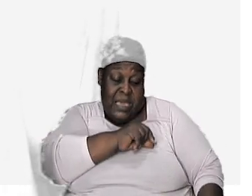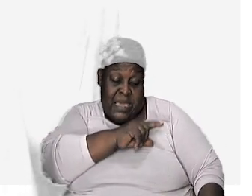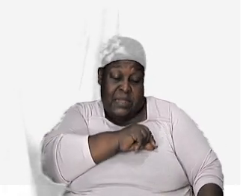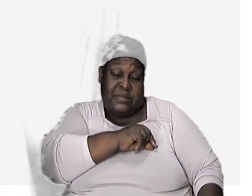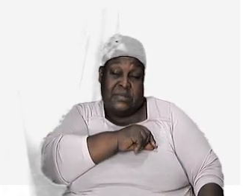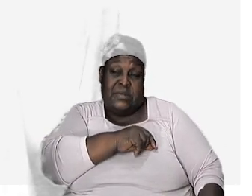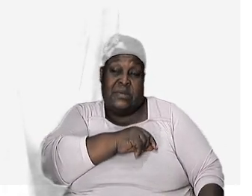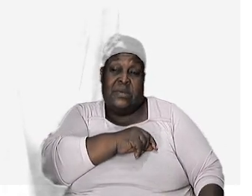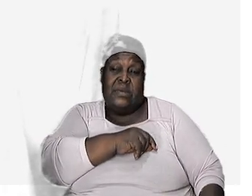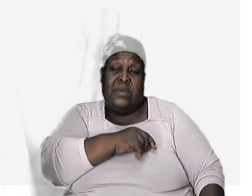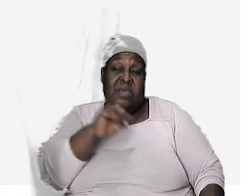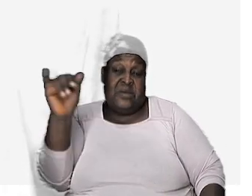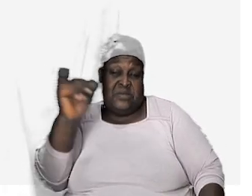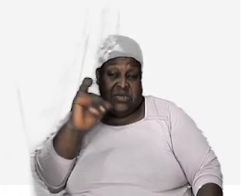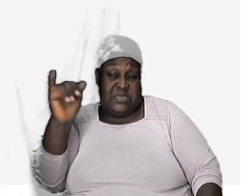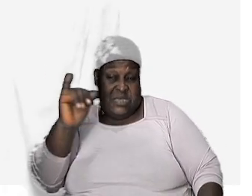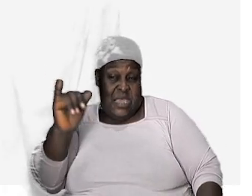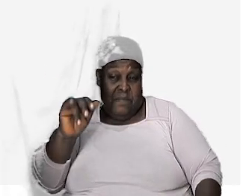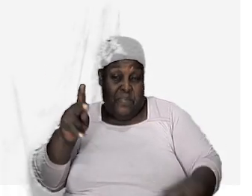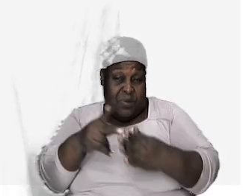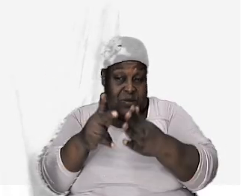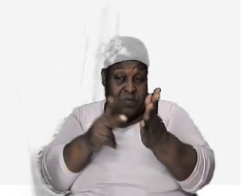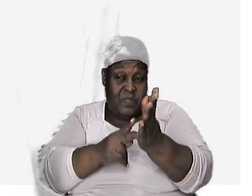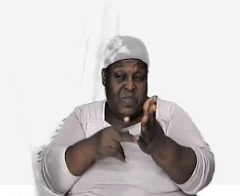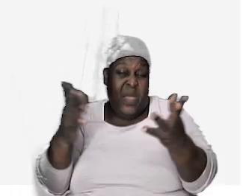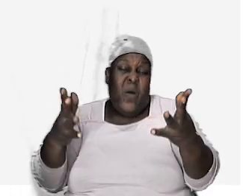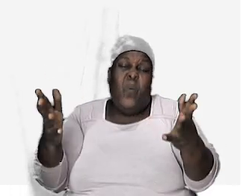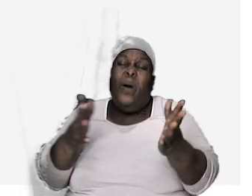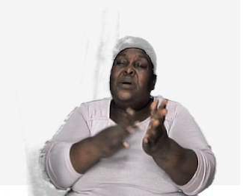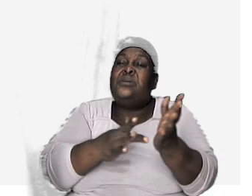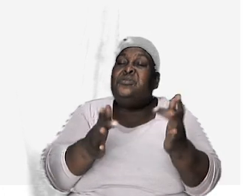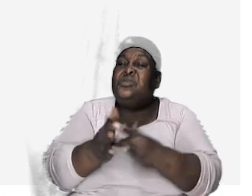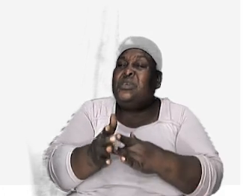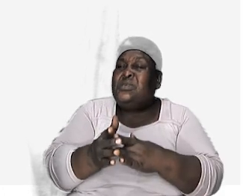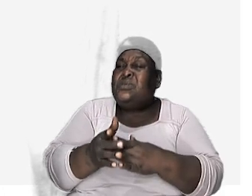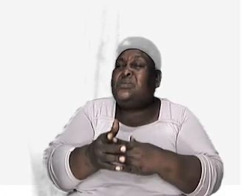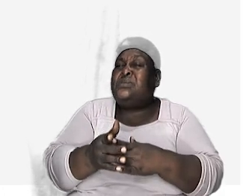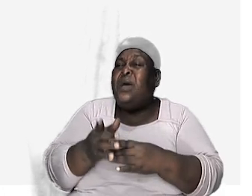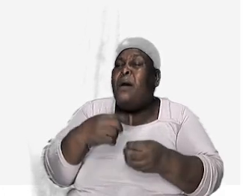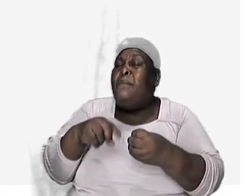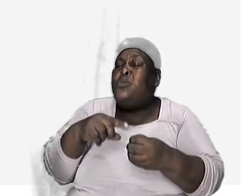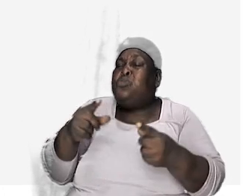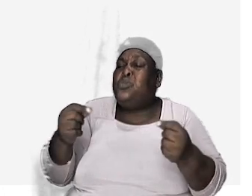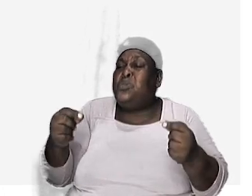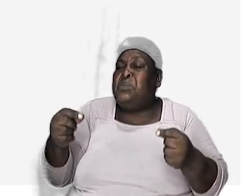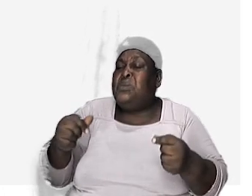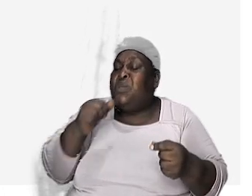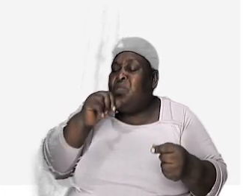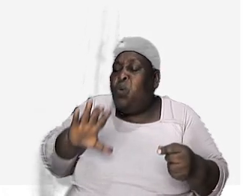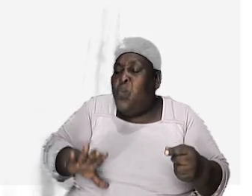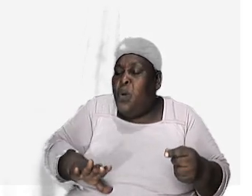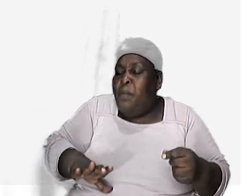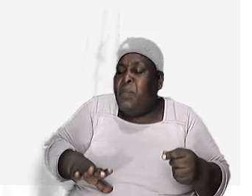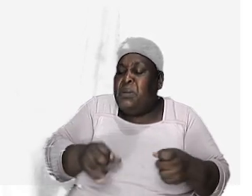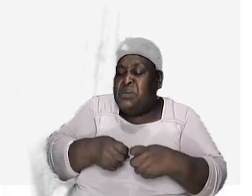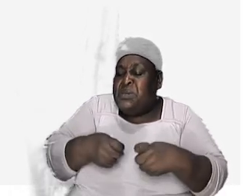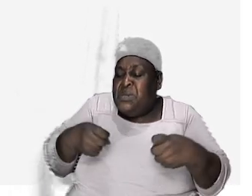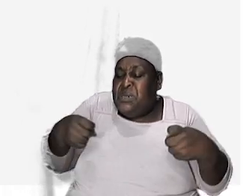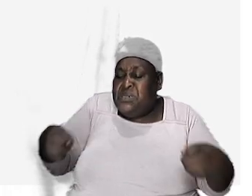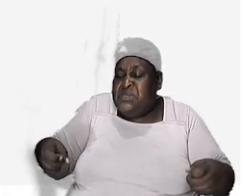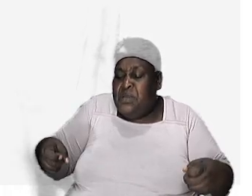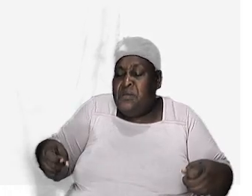see the same principle again. Because what Jesus was about to deal with, what was this woman's sin issue. He piqued